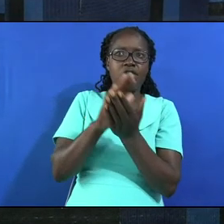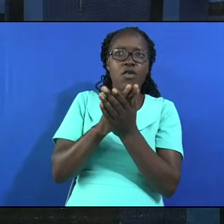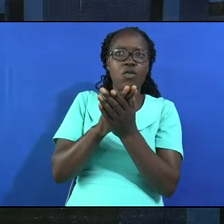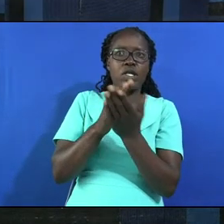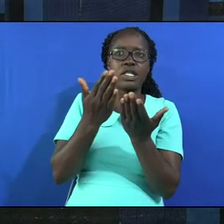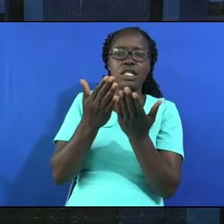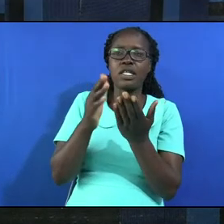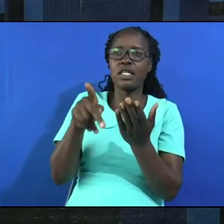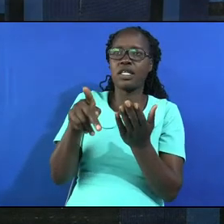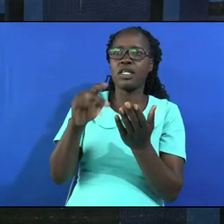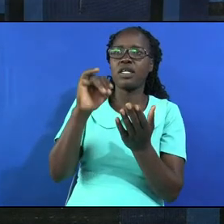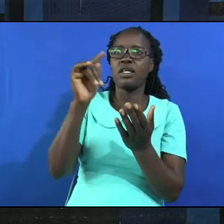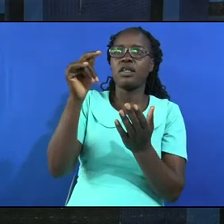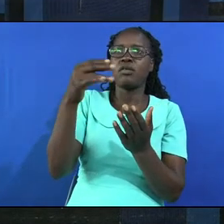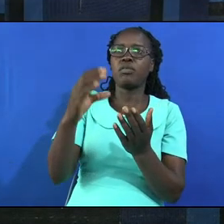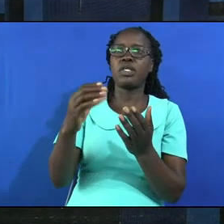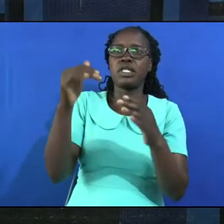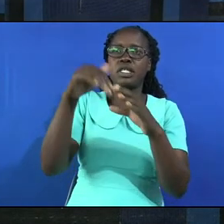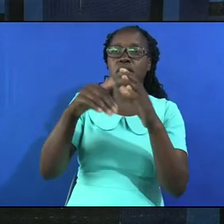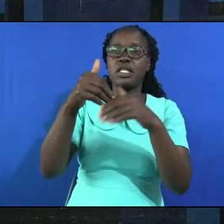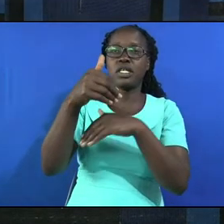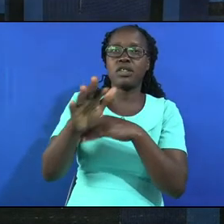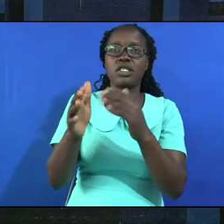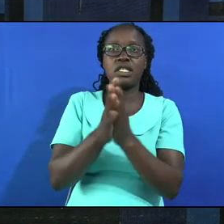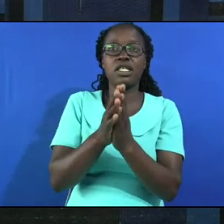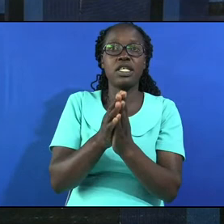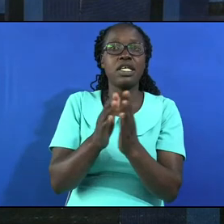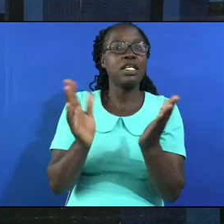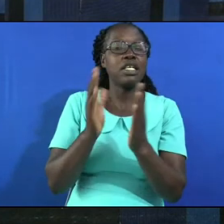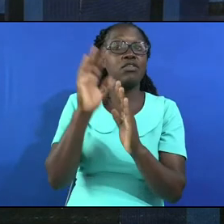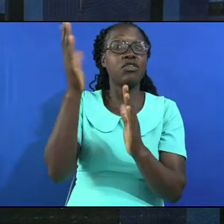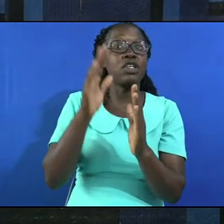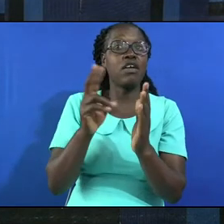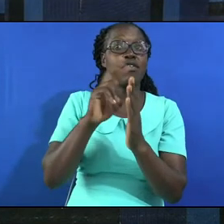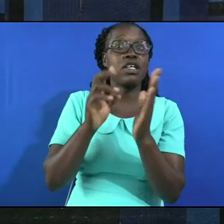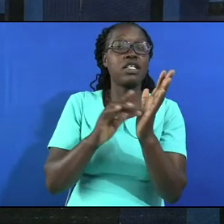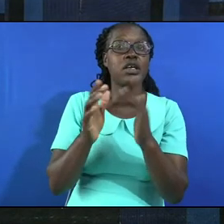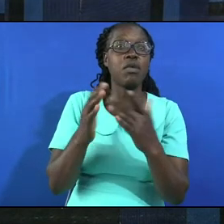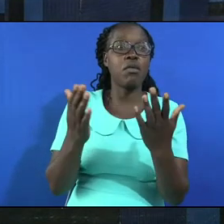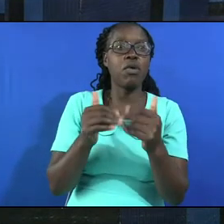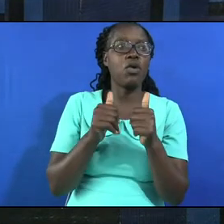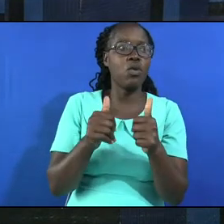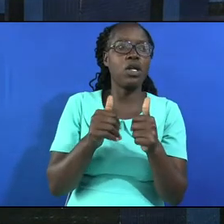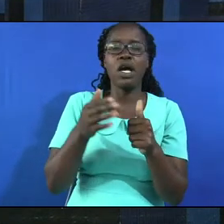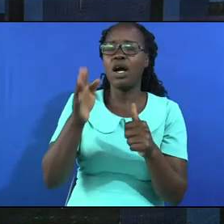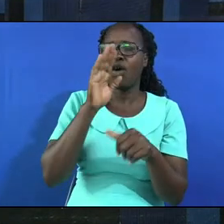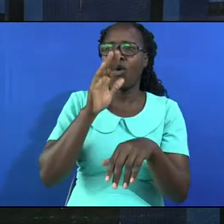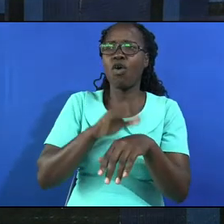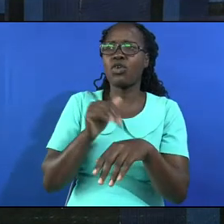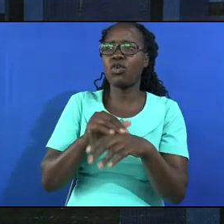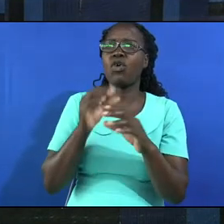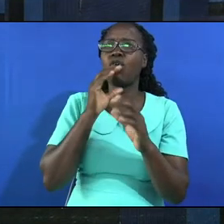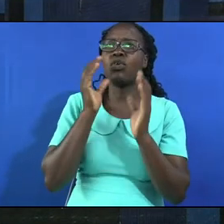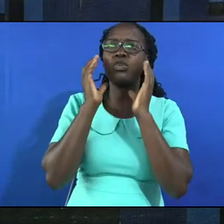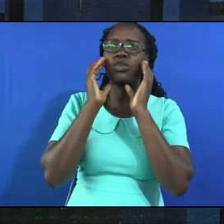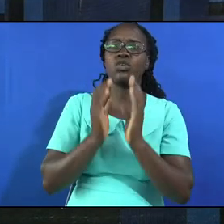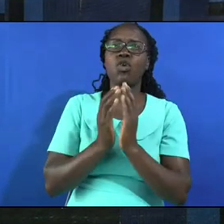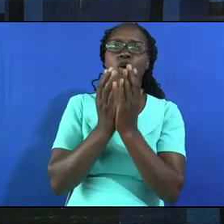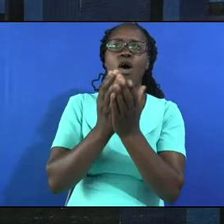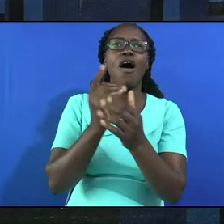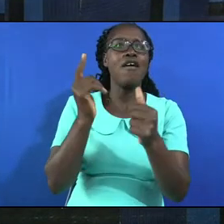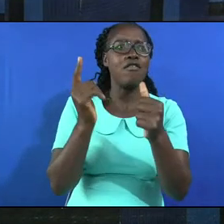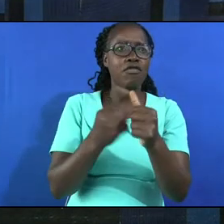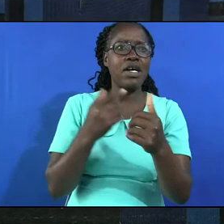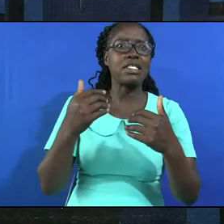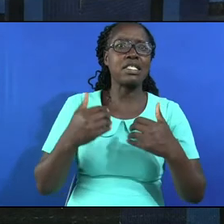out. Brothers and sisters, in case you didn't read the Bible properly, God called Noah to